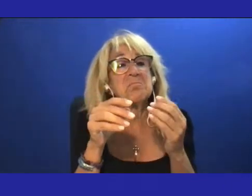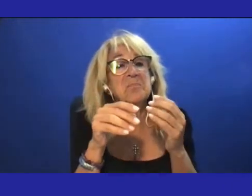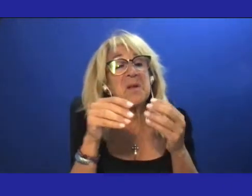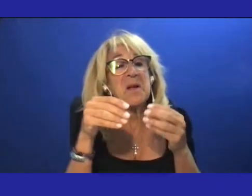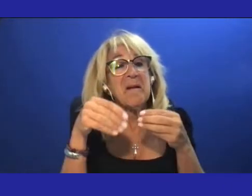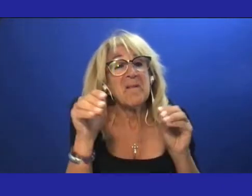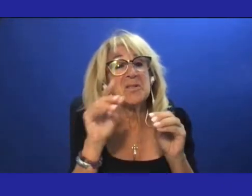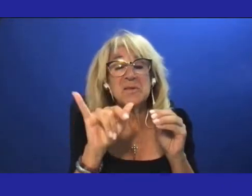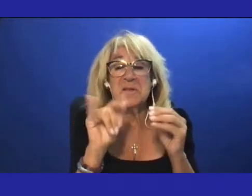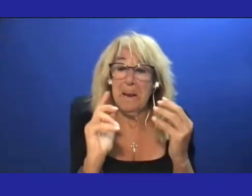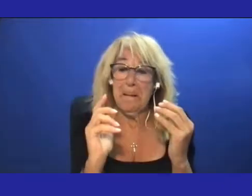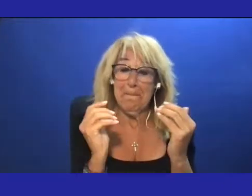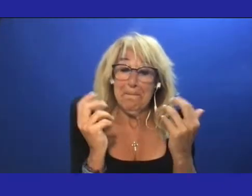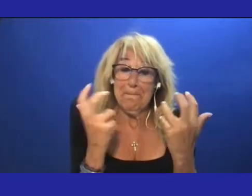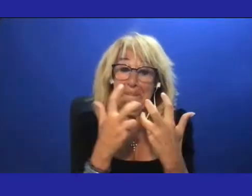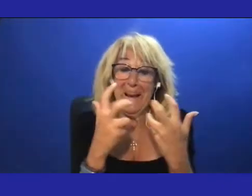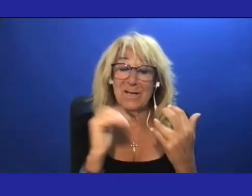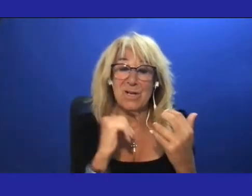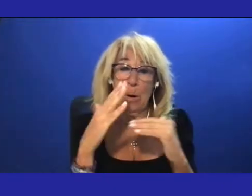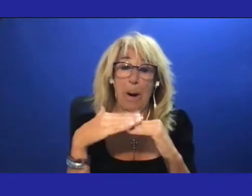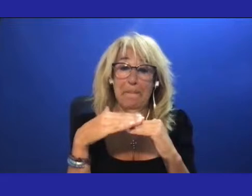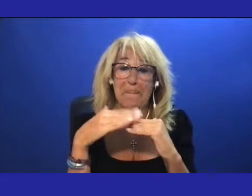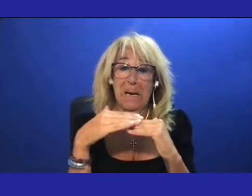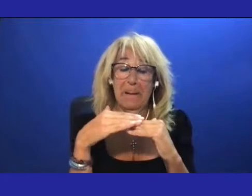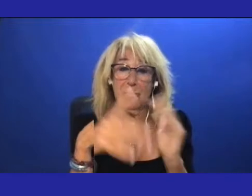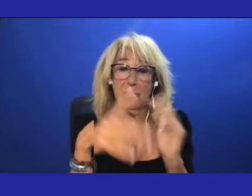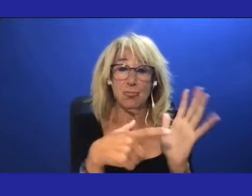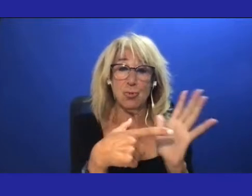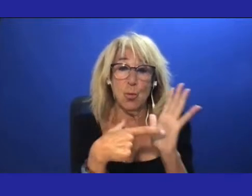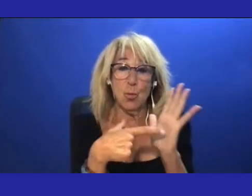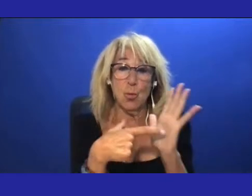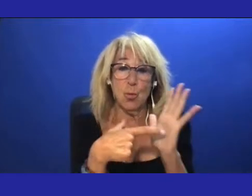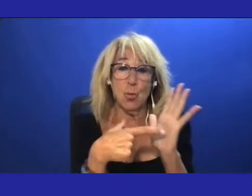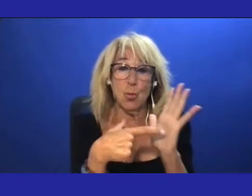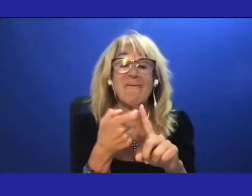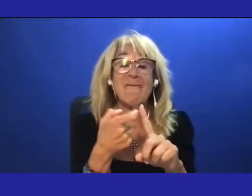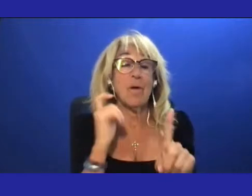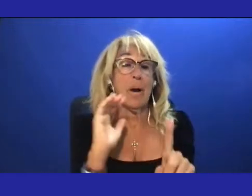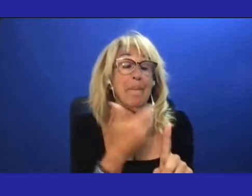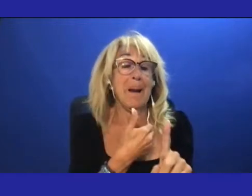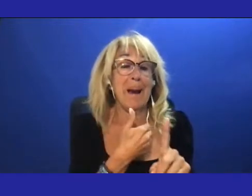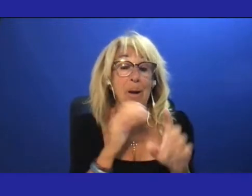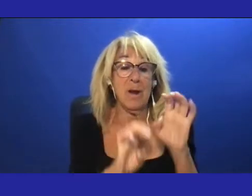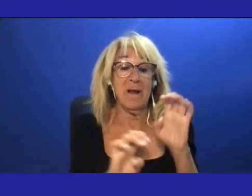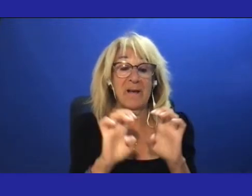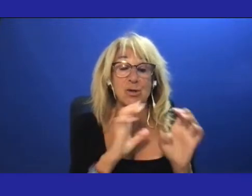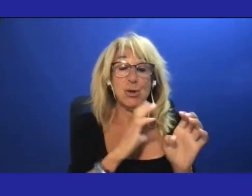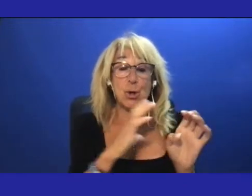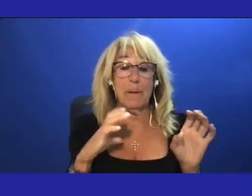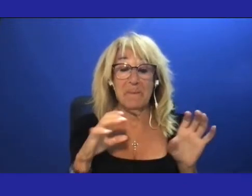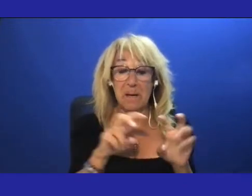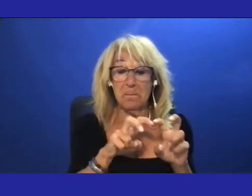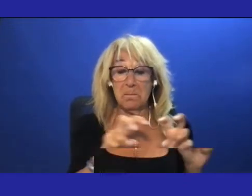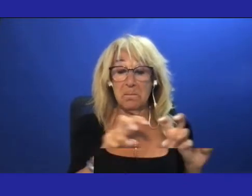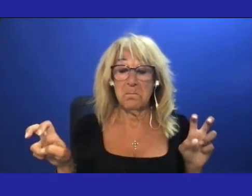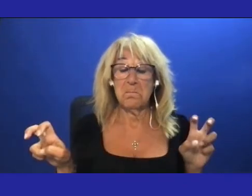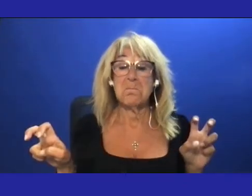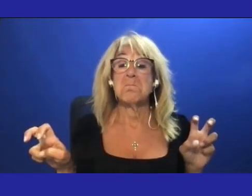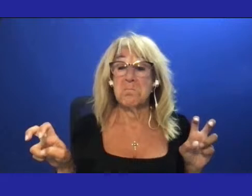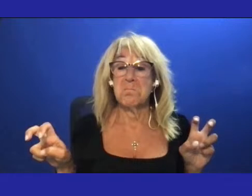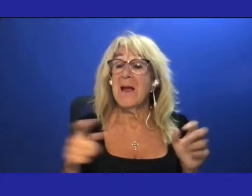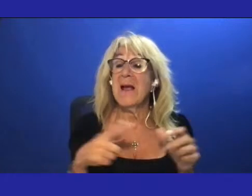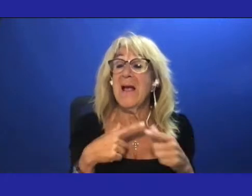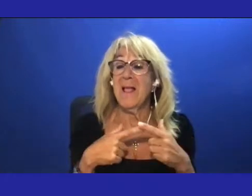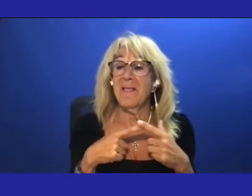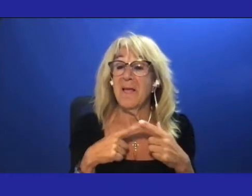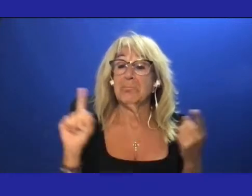who then were evaluated by our evaluation committee. 3 of those were then shortlisted to provide presentations